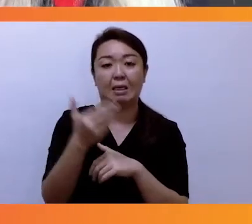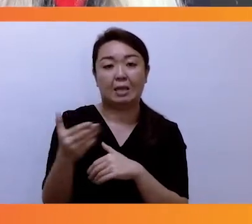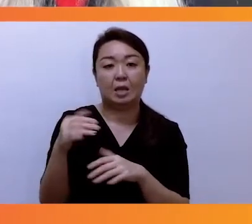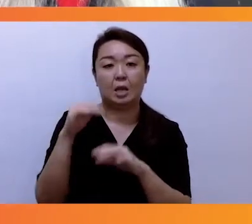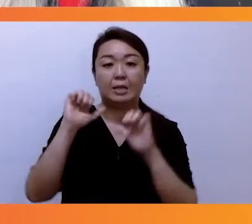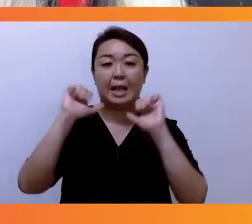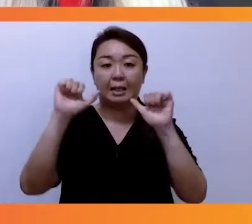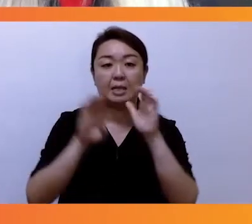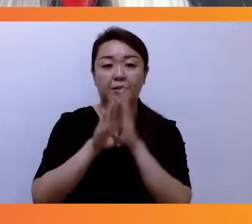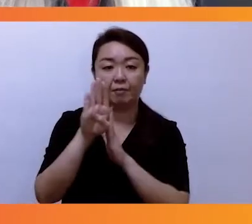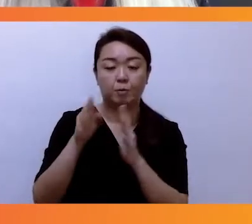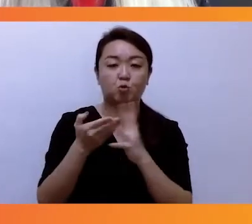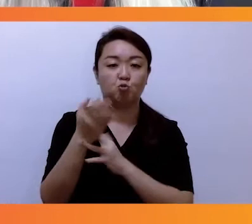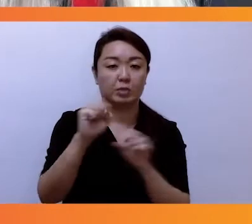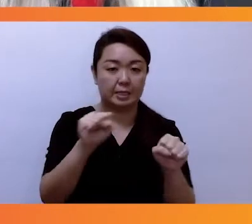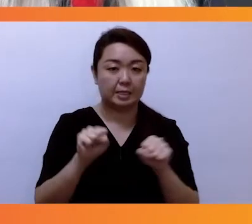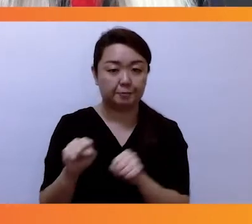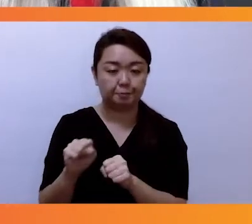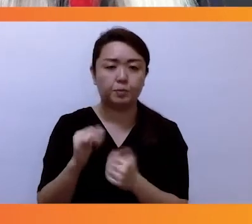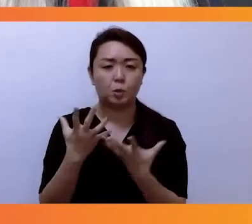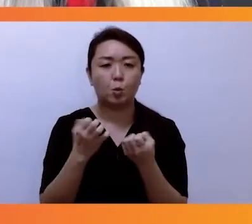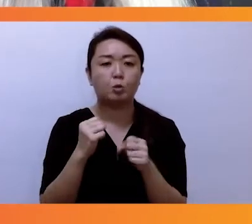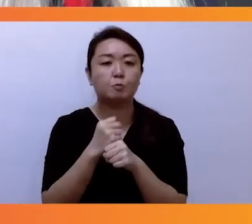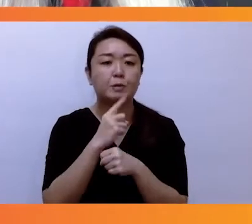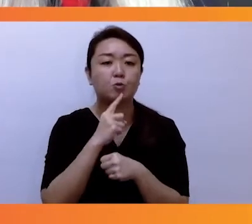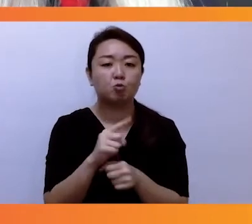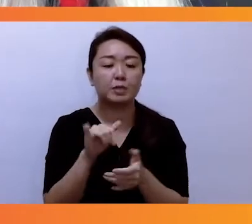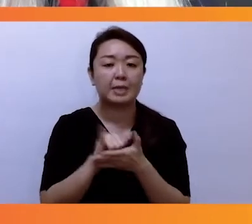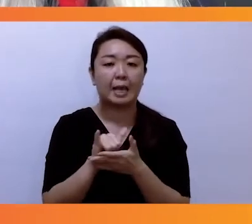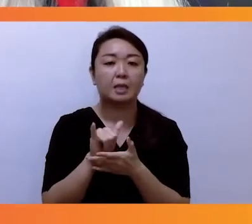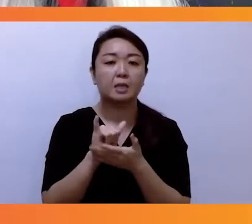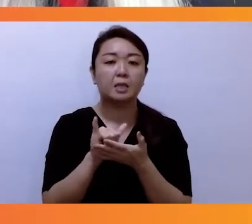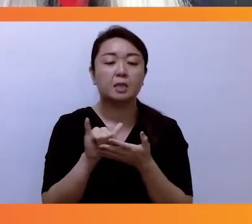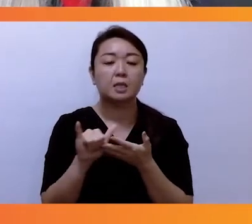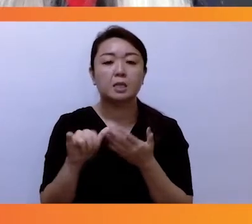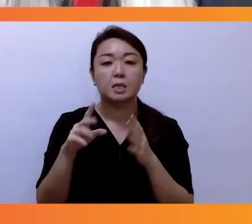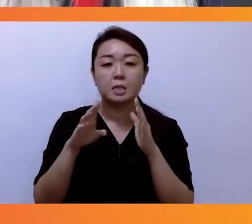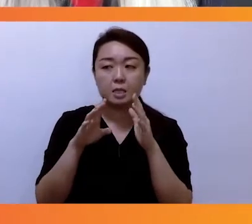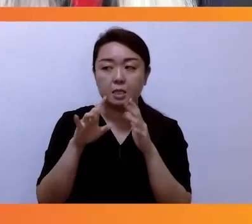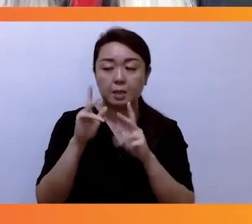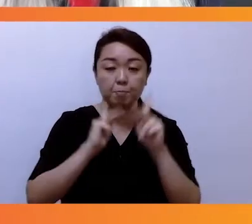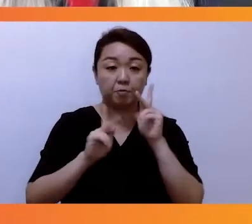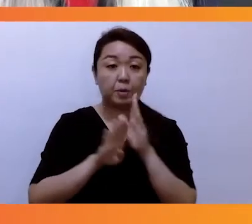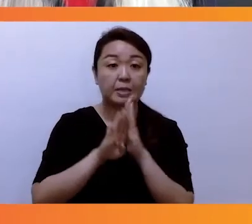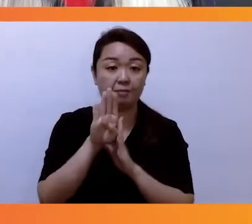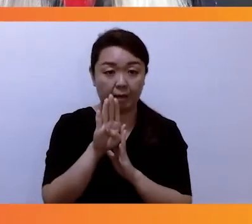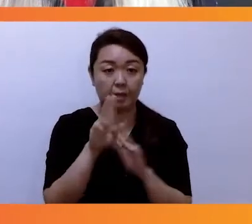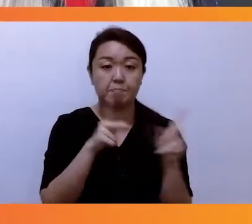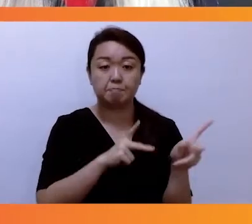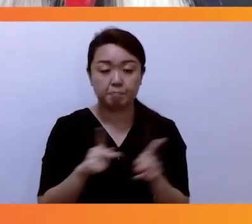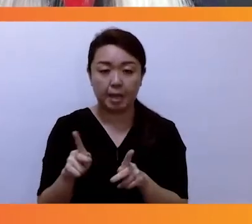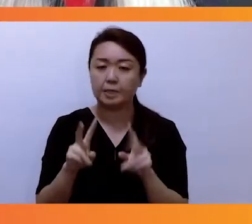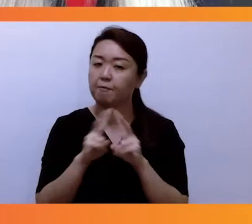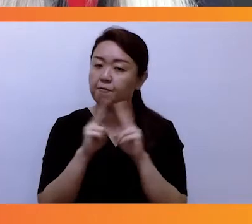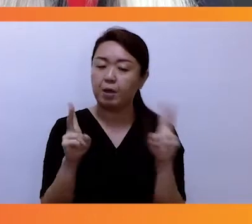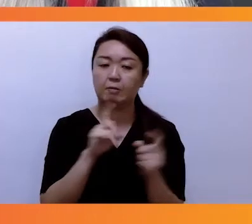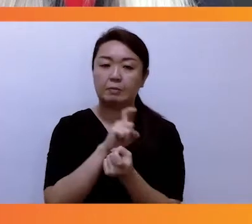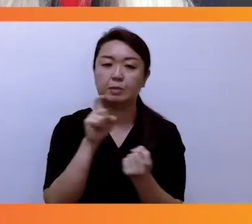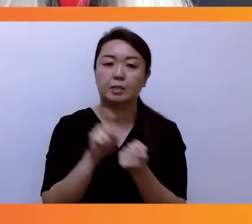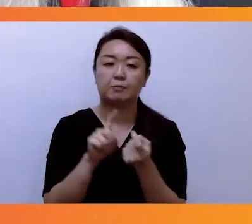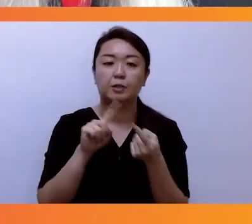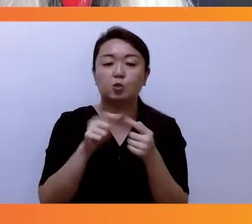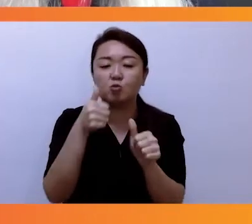of athlete development through the systems, we want to make sure that the performance development plans are